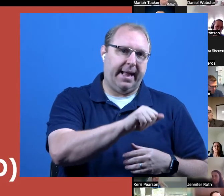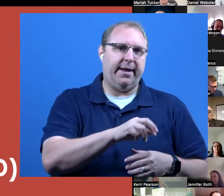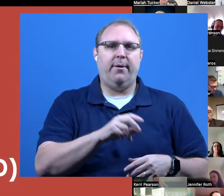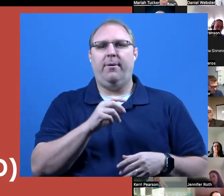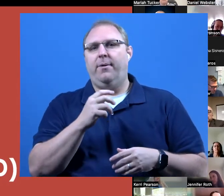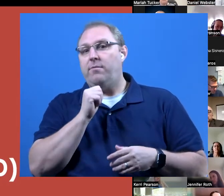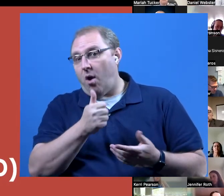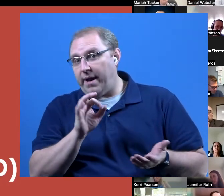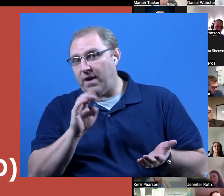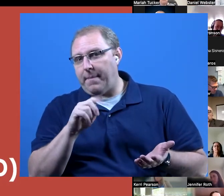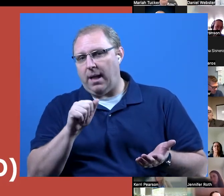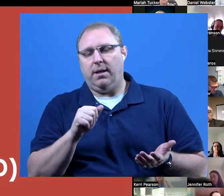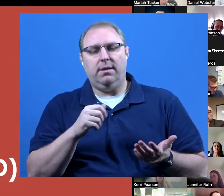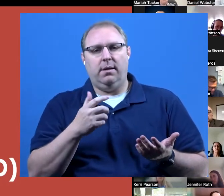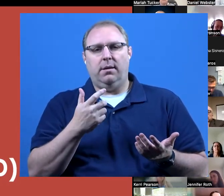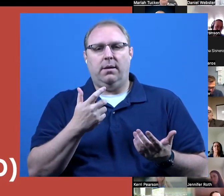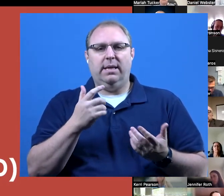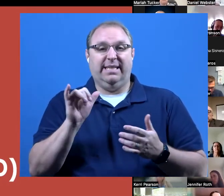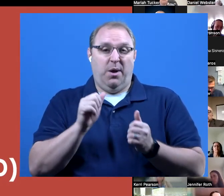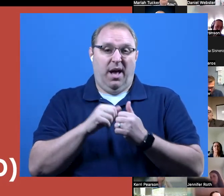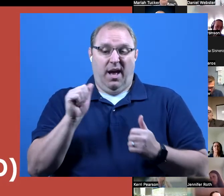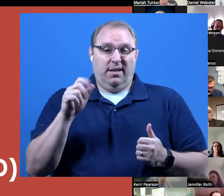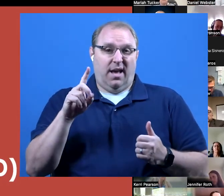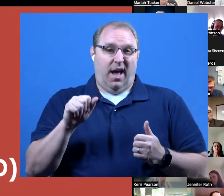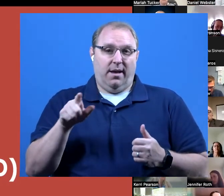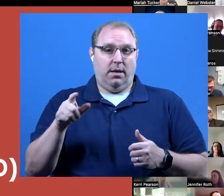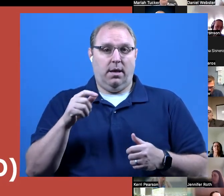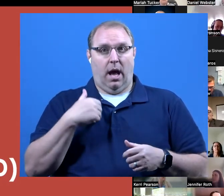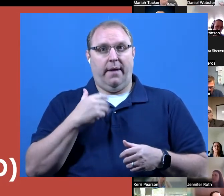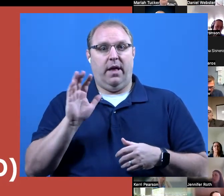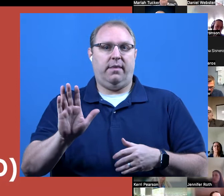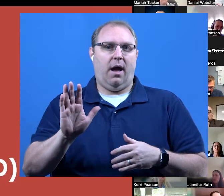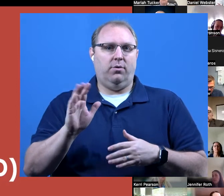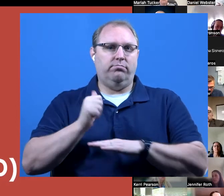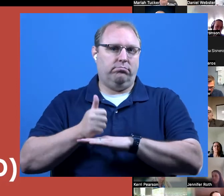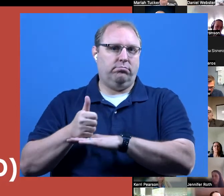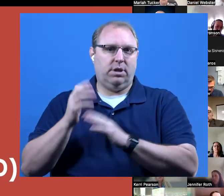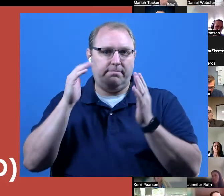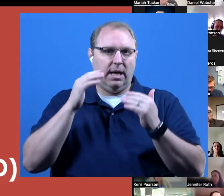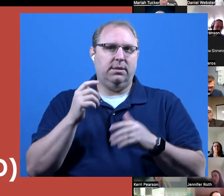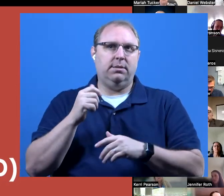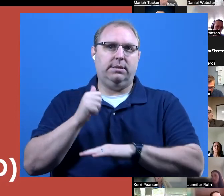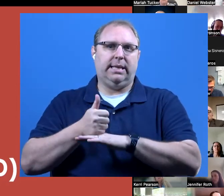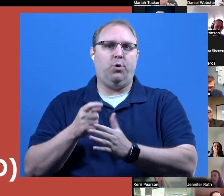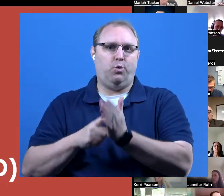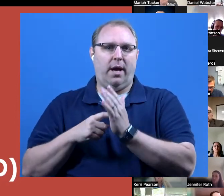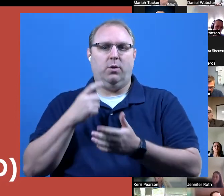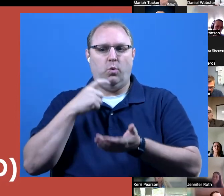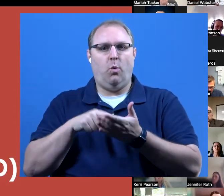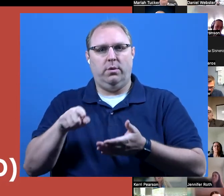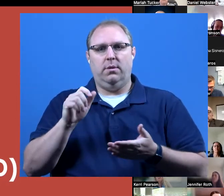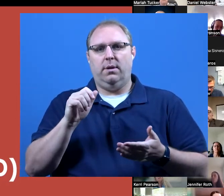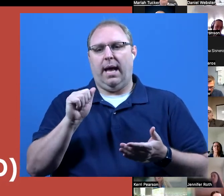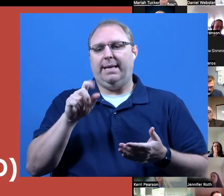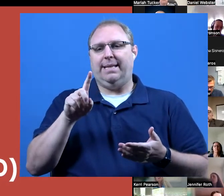noted specifically in the ADA accommodation response as to how we would deal if we're gonna, you know, the accommodation has something to do